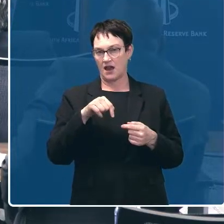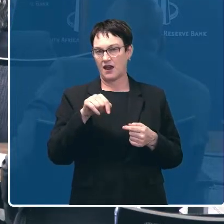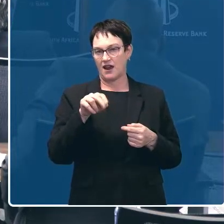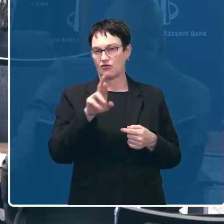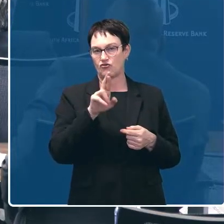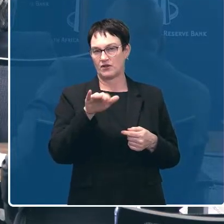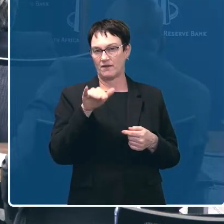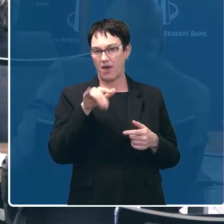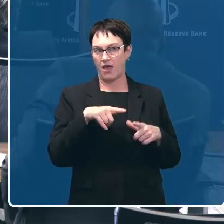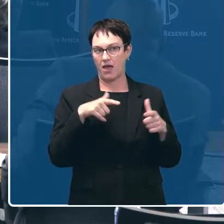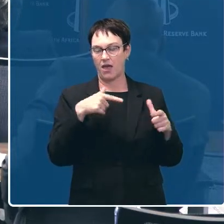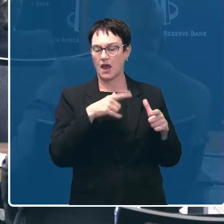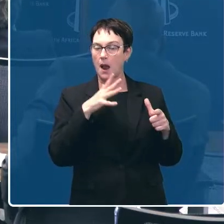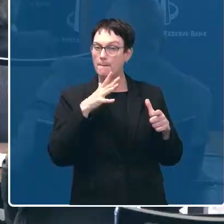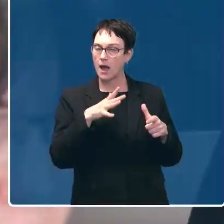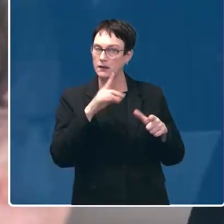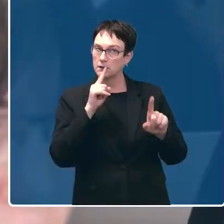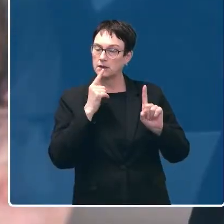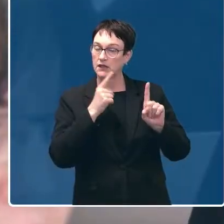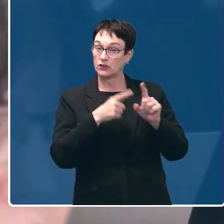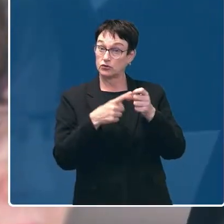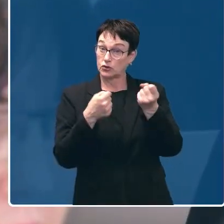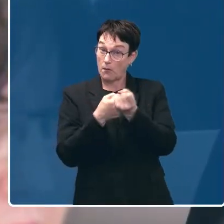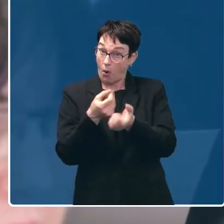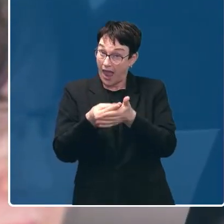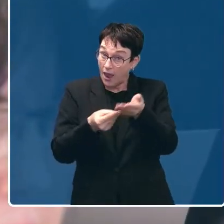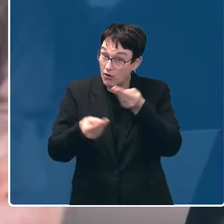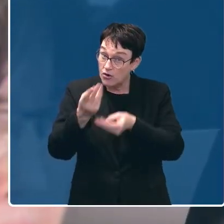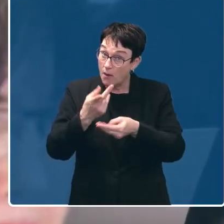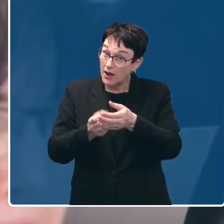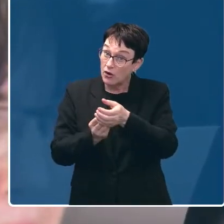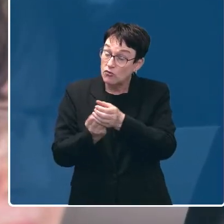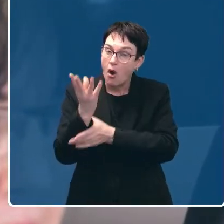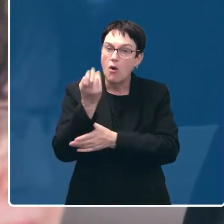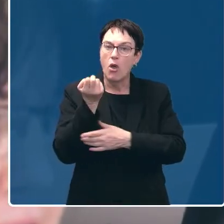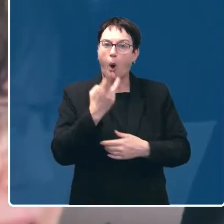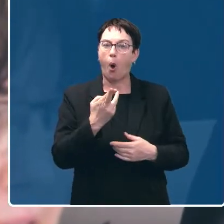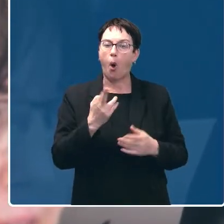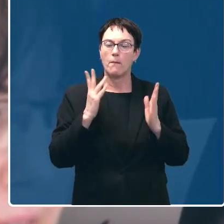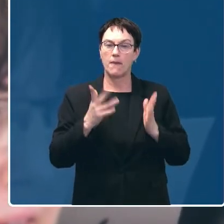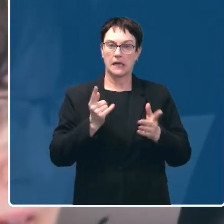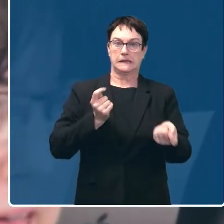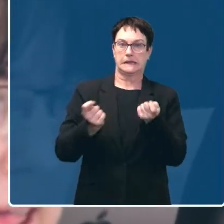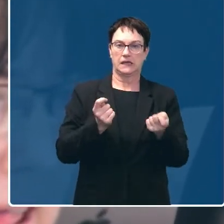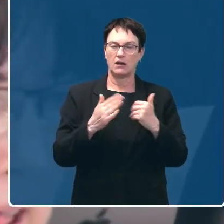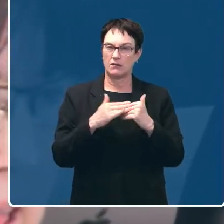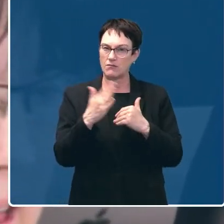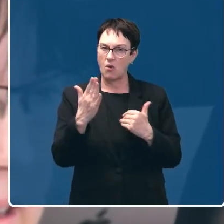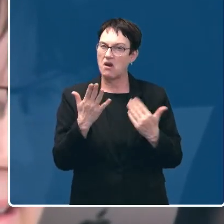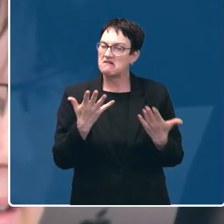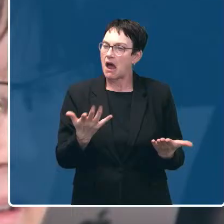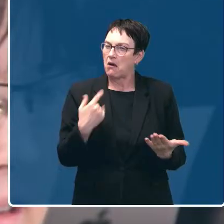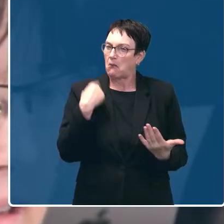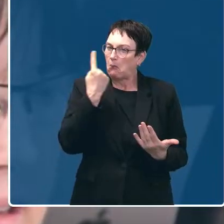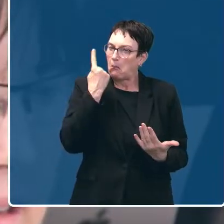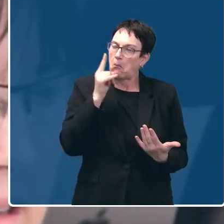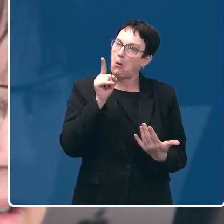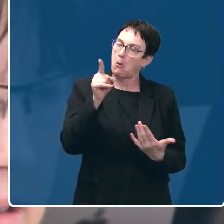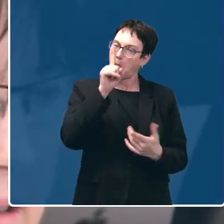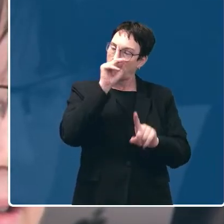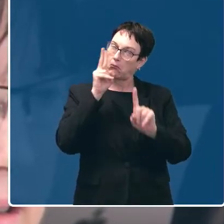growth? And in that vein, do you consider this 25 basis point